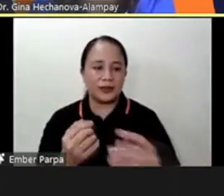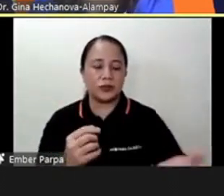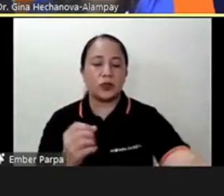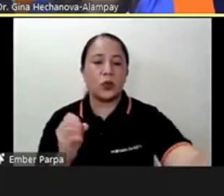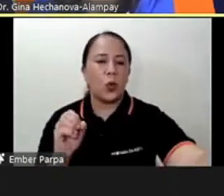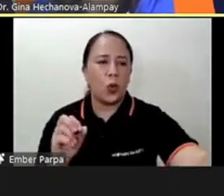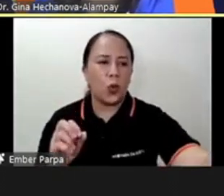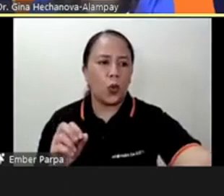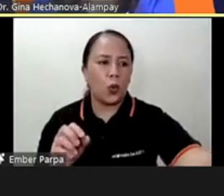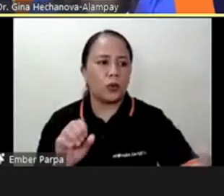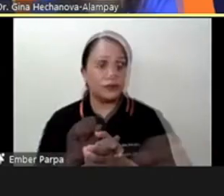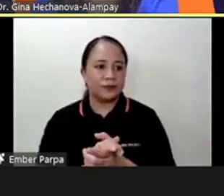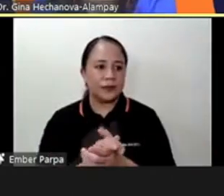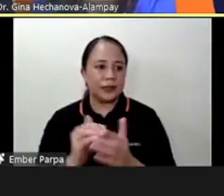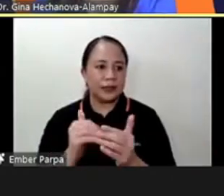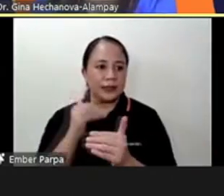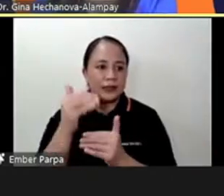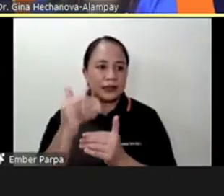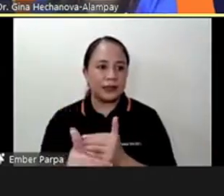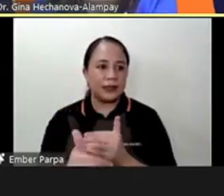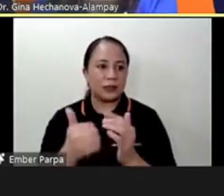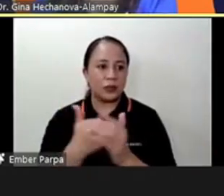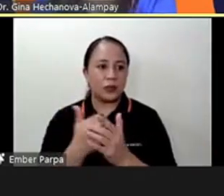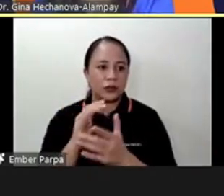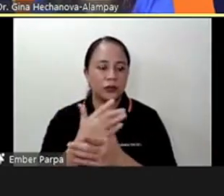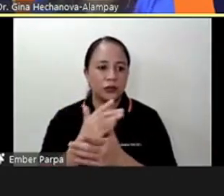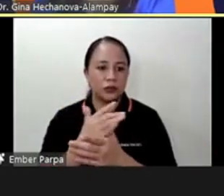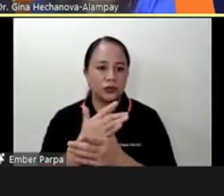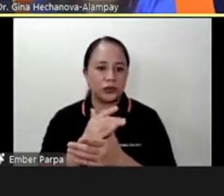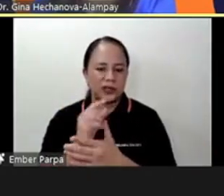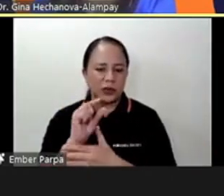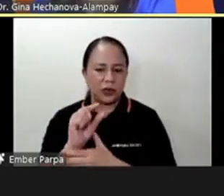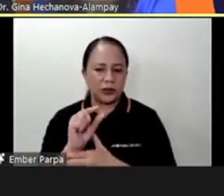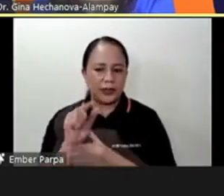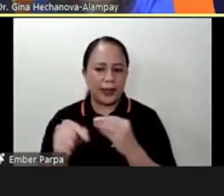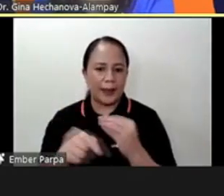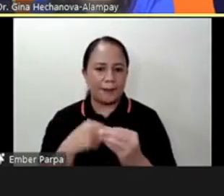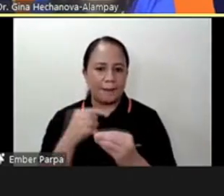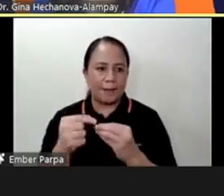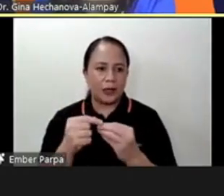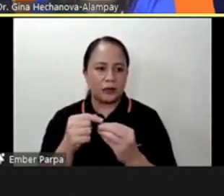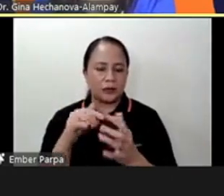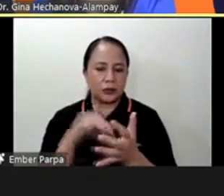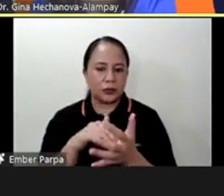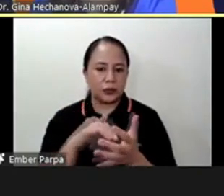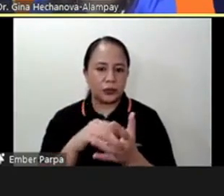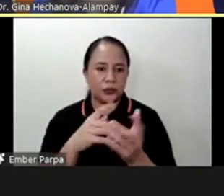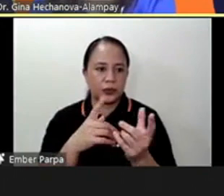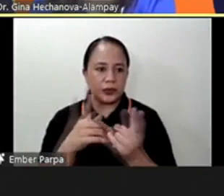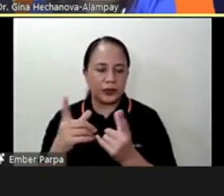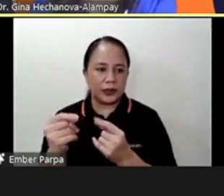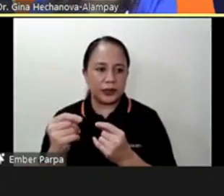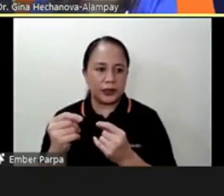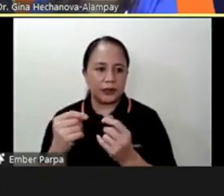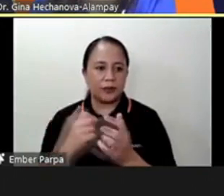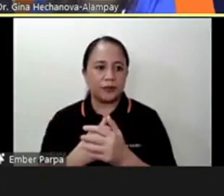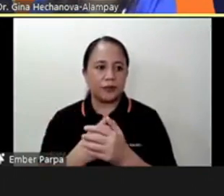our employees? I'd like to share a little bit about another study that we did,